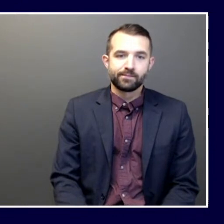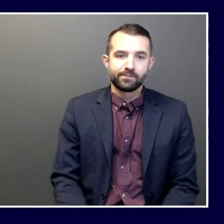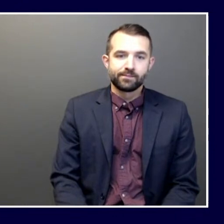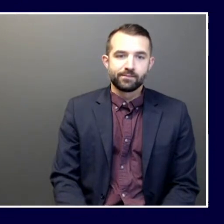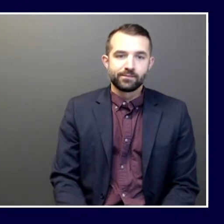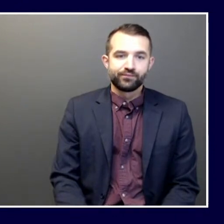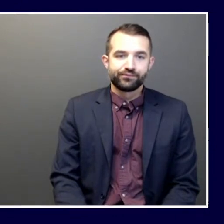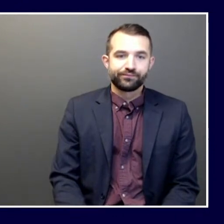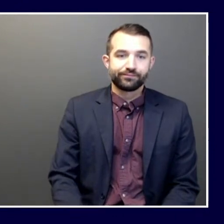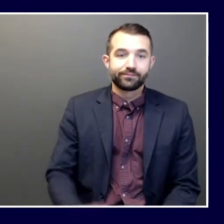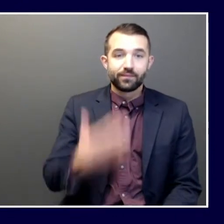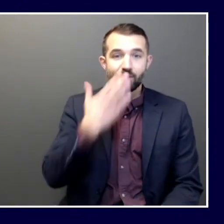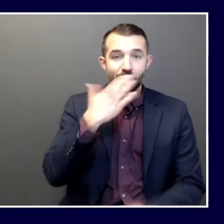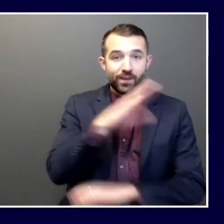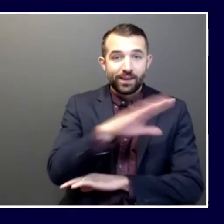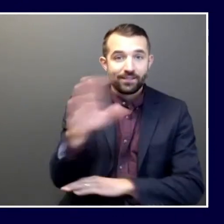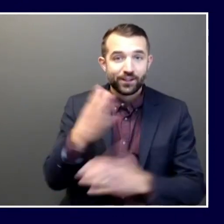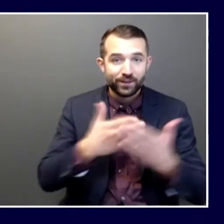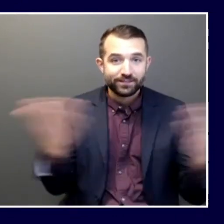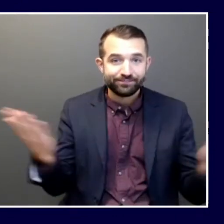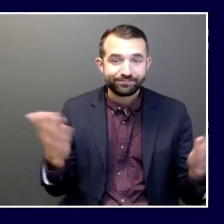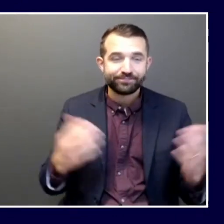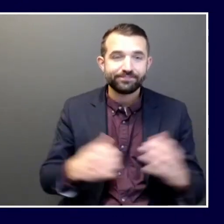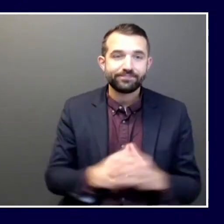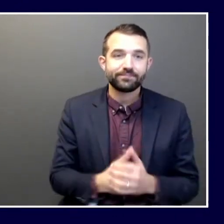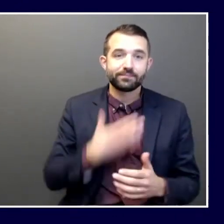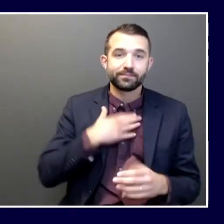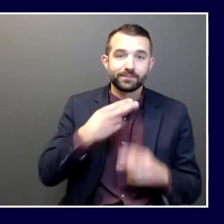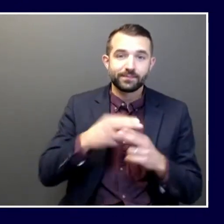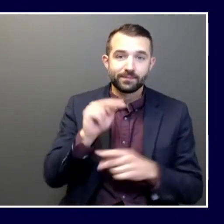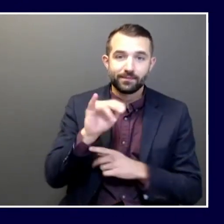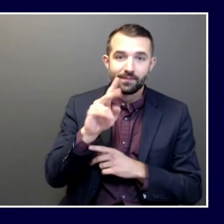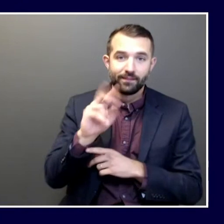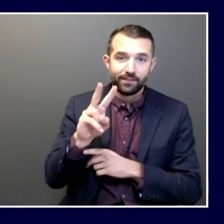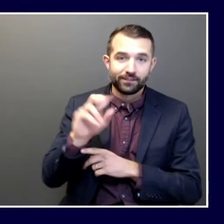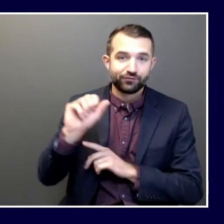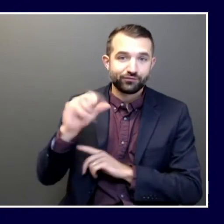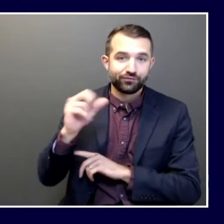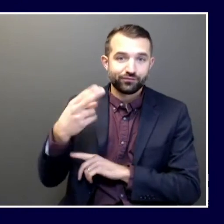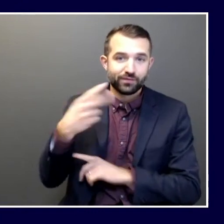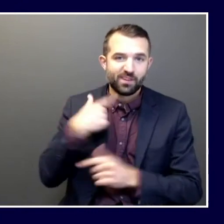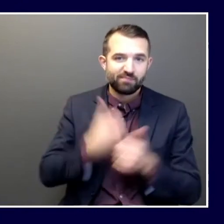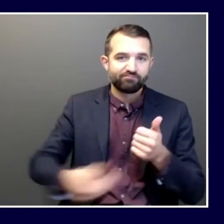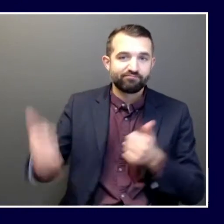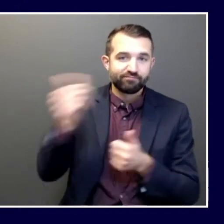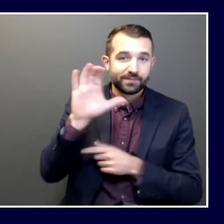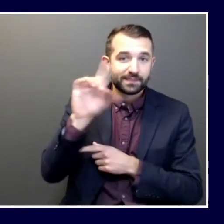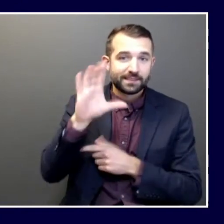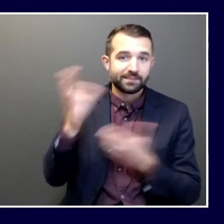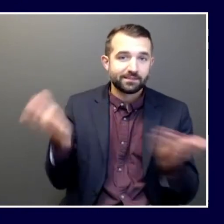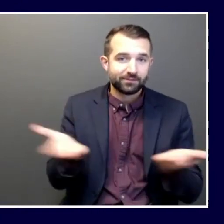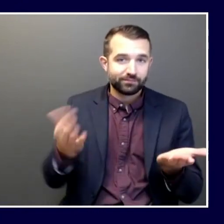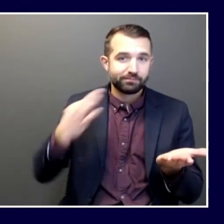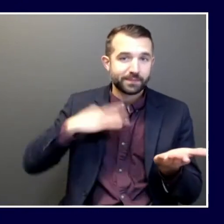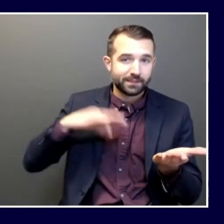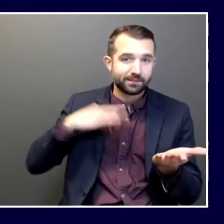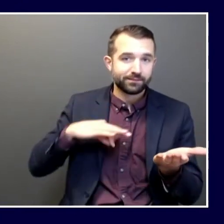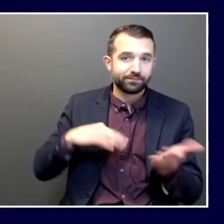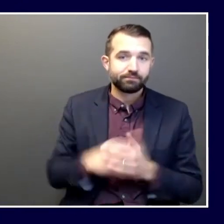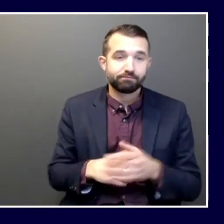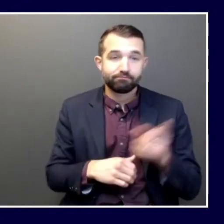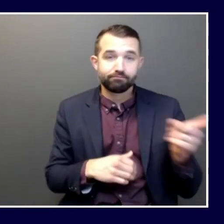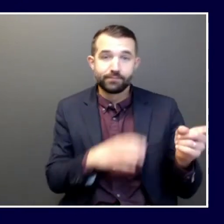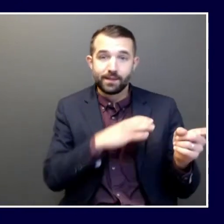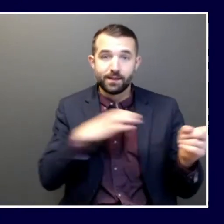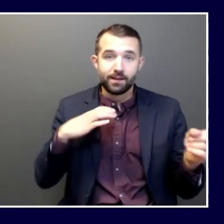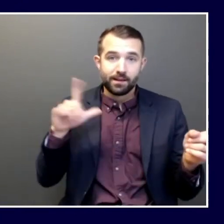Good afternoon, everyone. I'm Nirav Shah, the Director of the Maine CDC, and I'm joined this afternoon by Commissioner Jean Wambrew